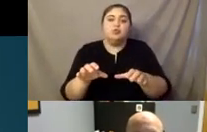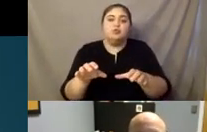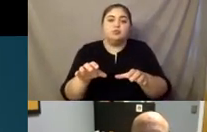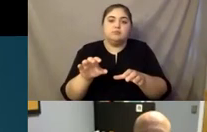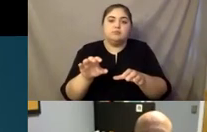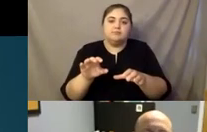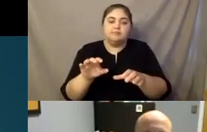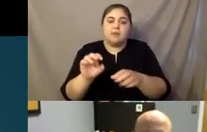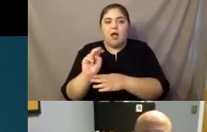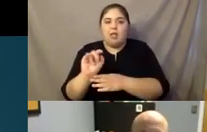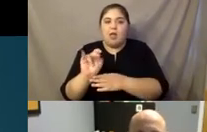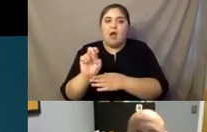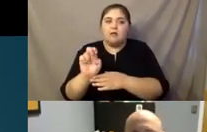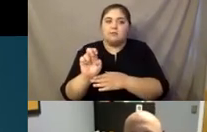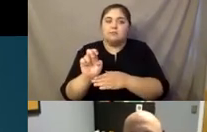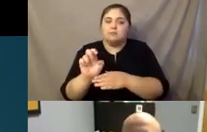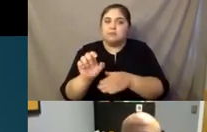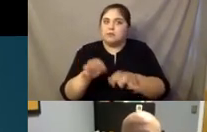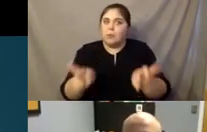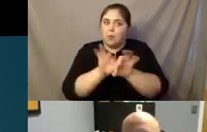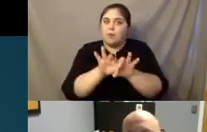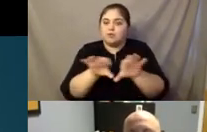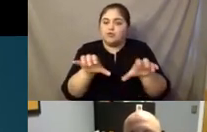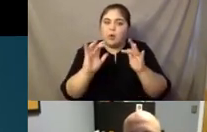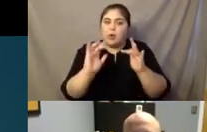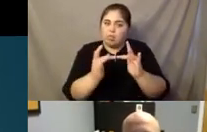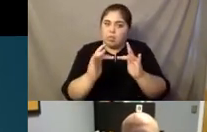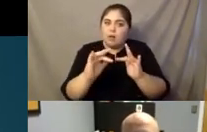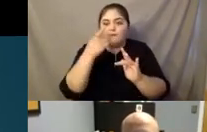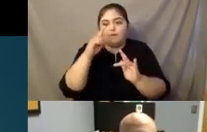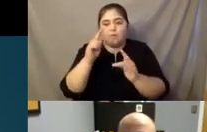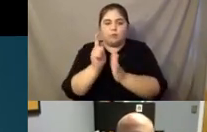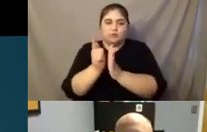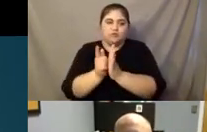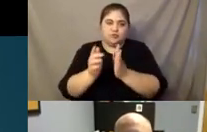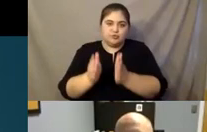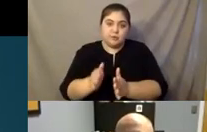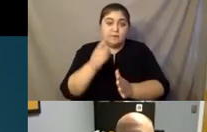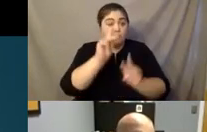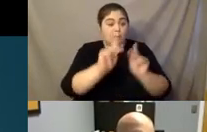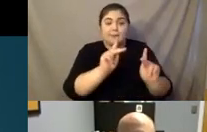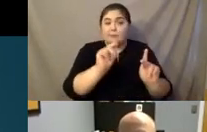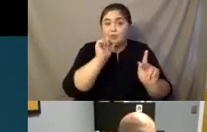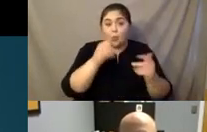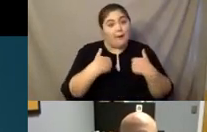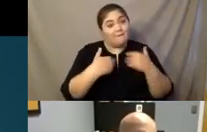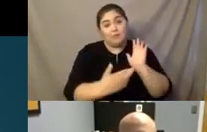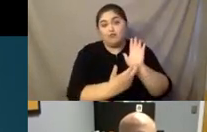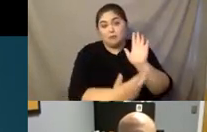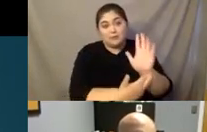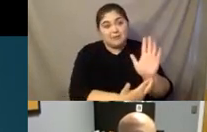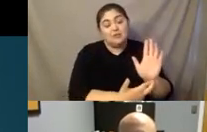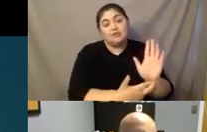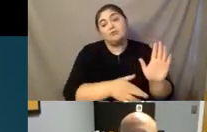not pressured, but encouraged to us to appear remotely as for attorneys. For people without representation, I think they'll be